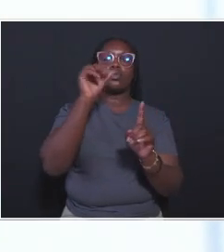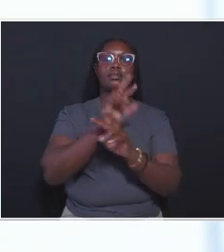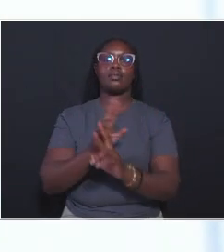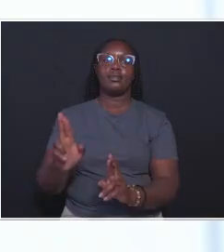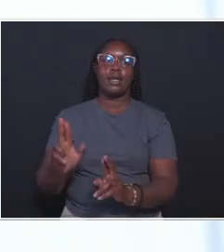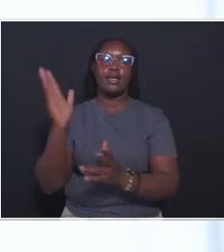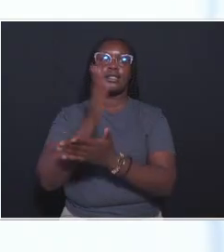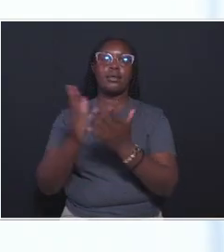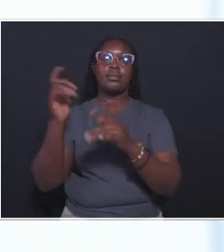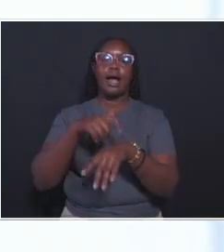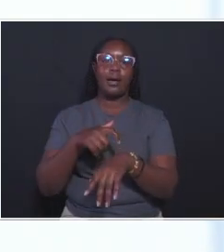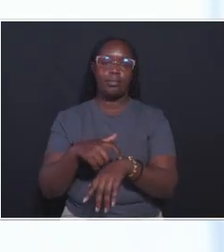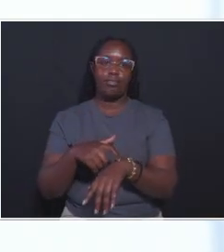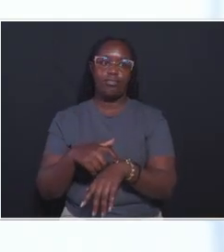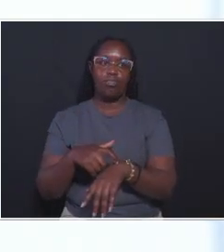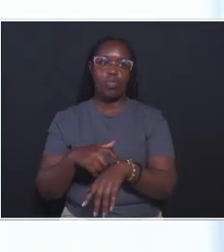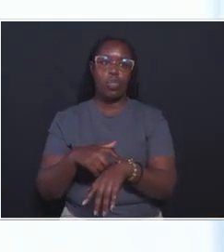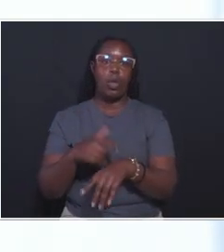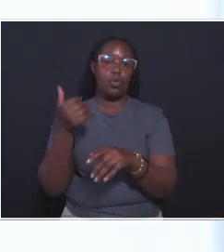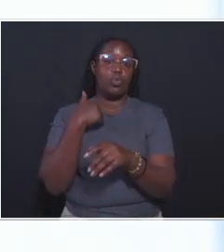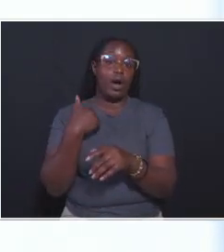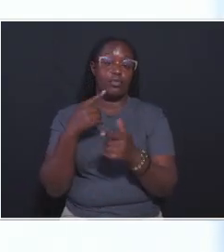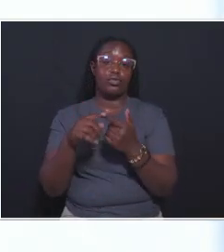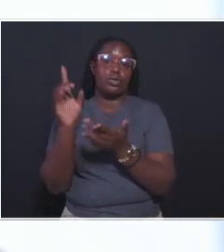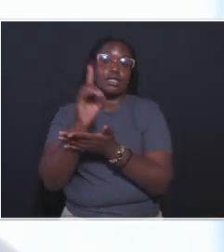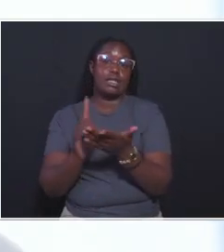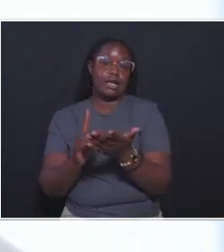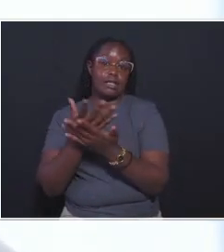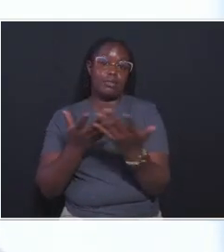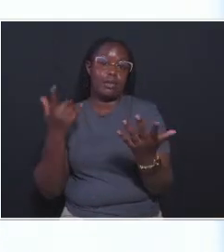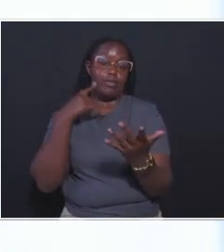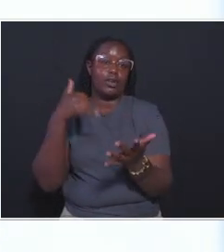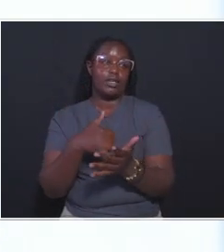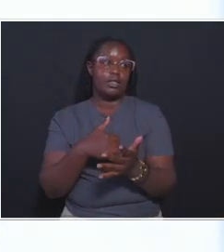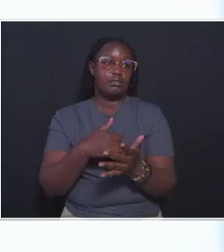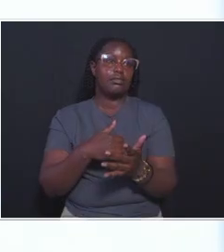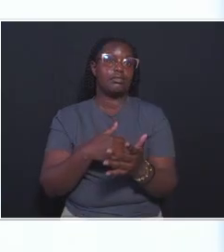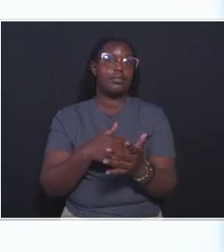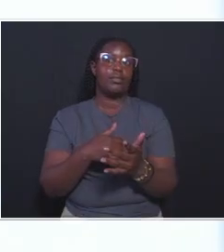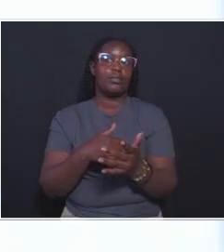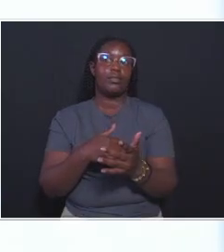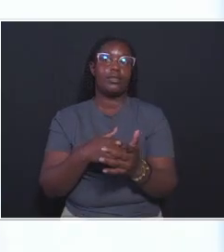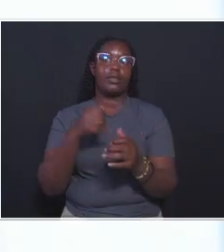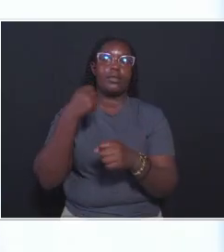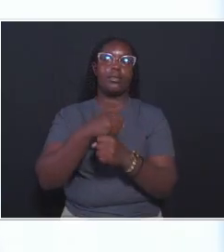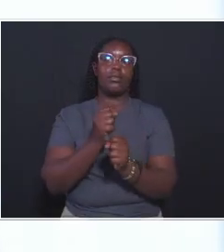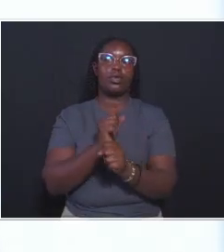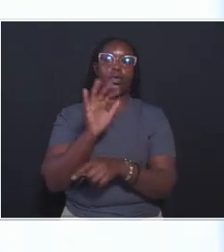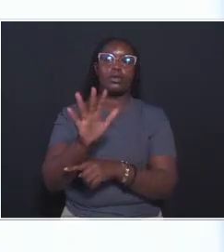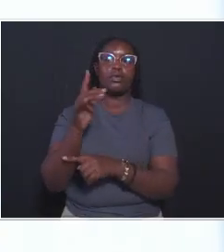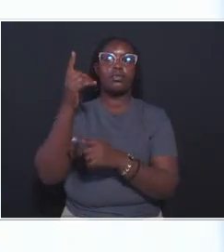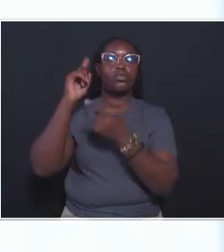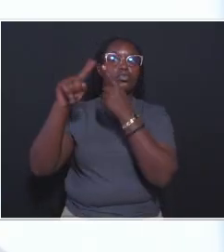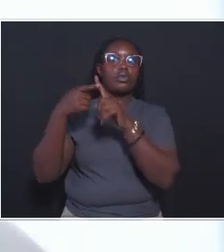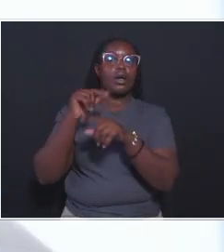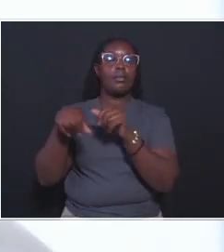for you probably to design something for it, or even, let me say, trailers themselves. Maybe also you could speak about